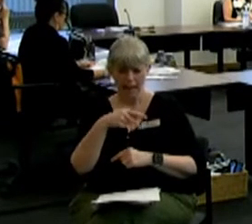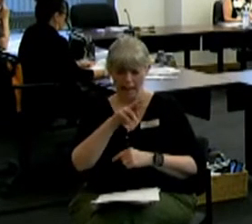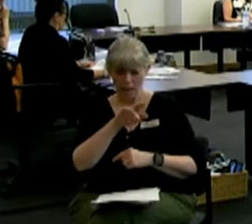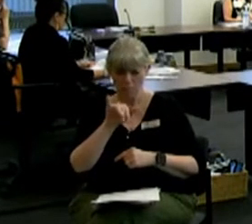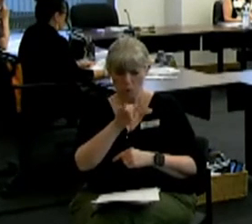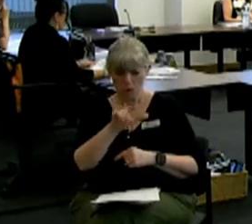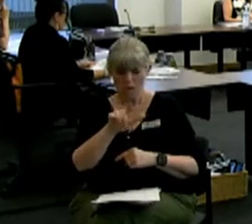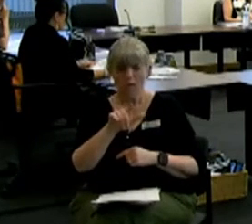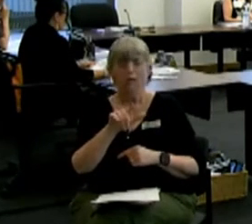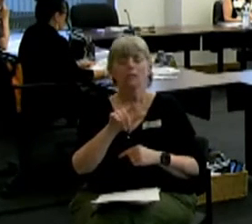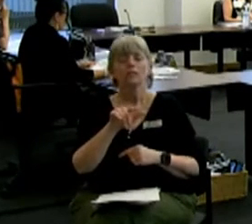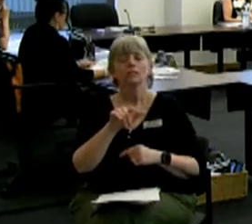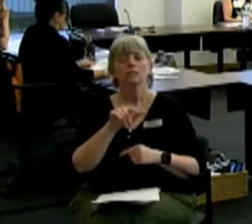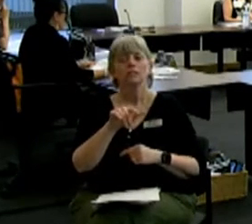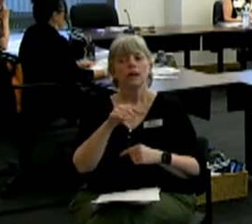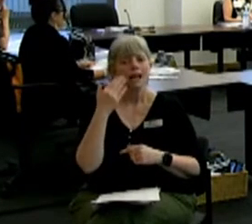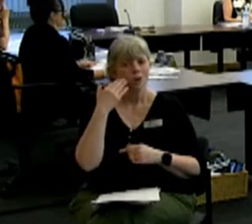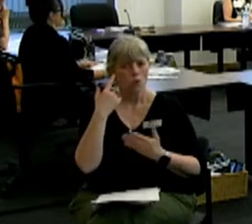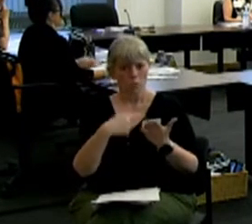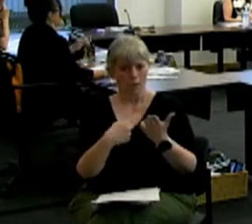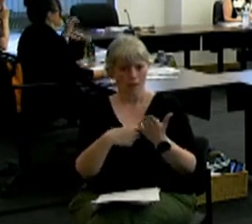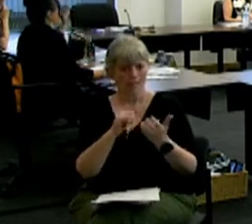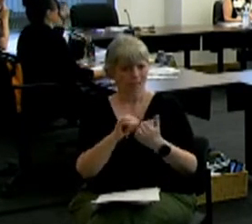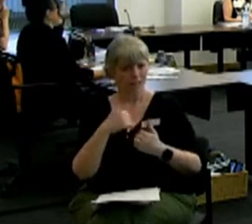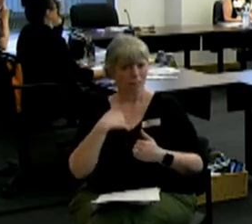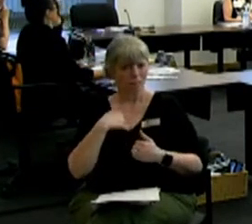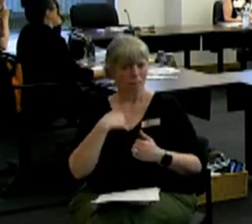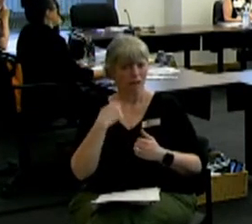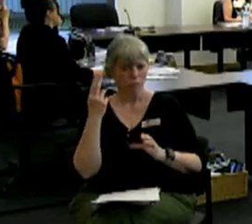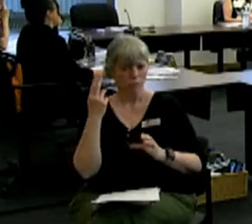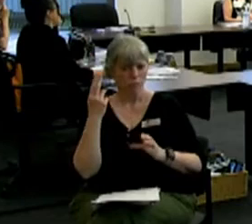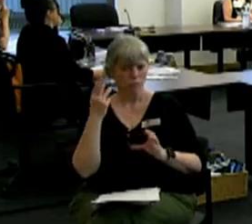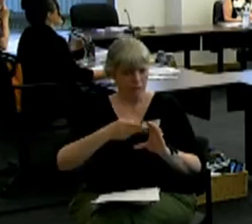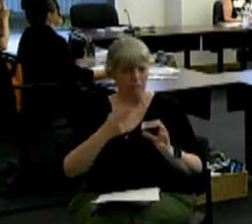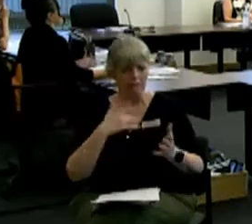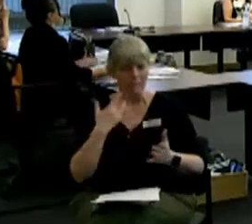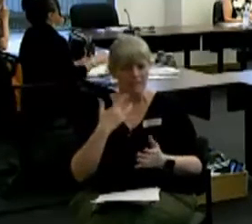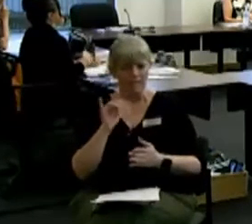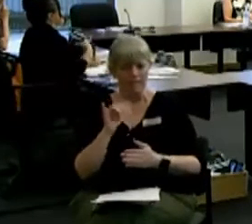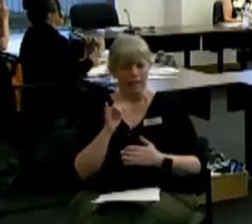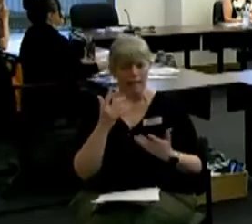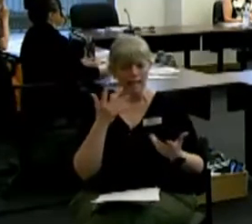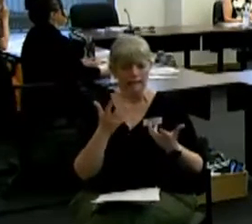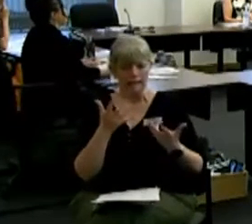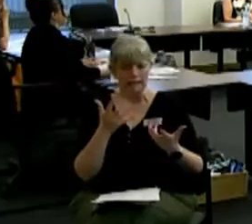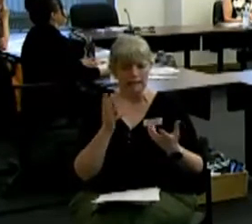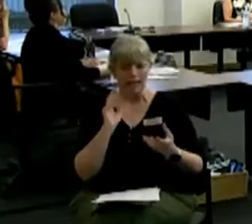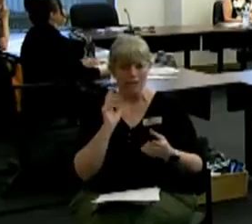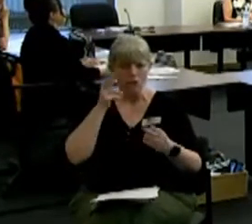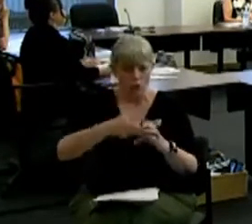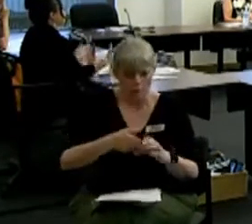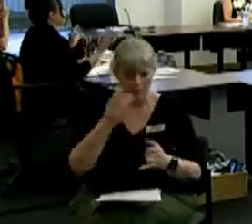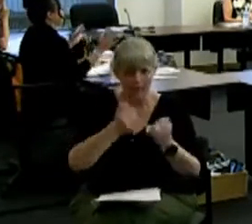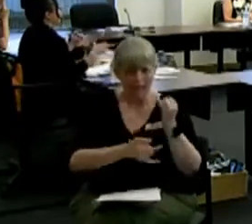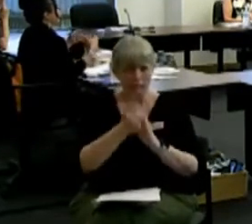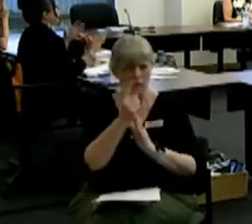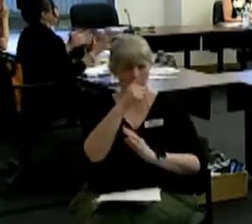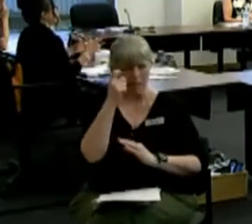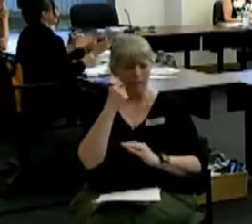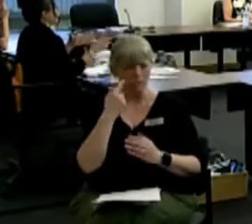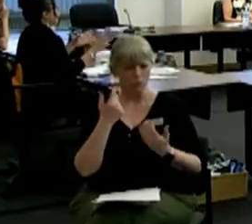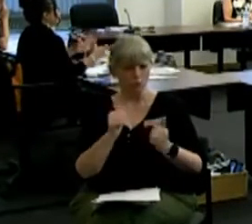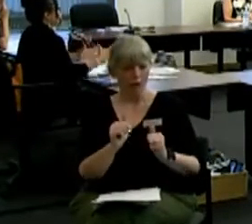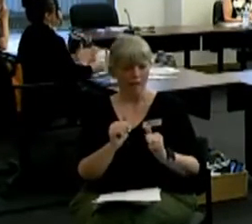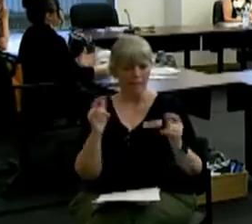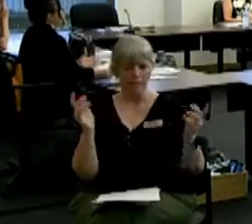April, and I know you mentioned that I was participating, but I feel like I kind of jumped in at the last minute because we were trying to